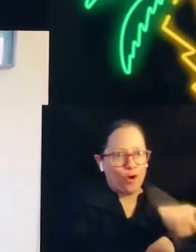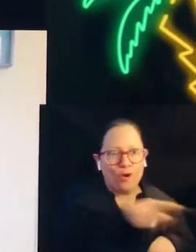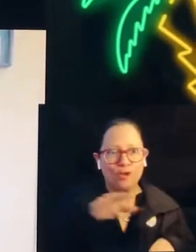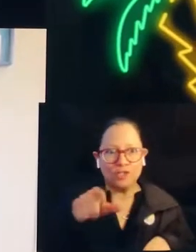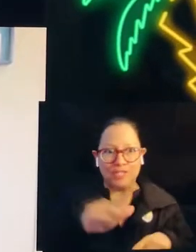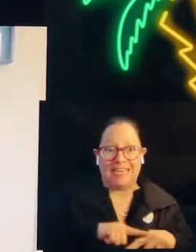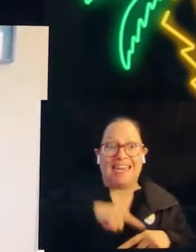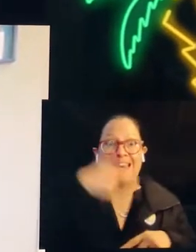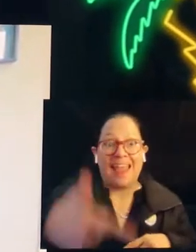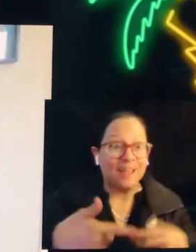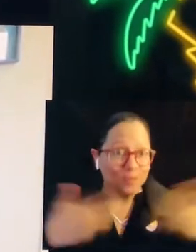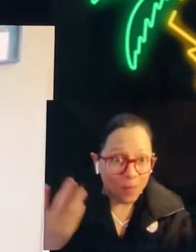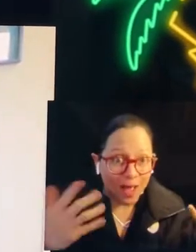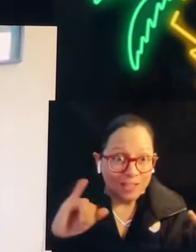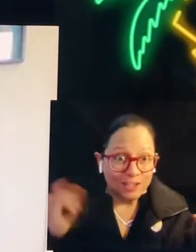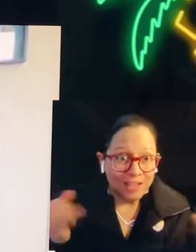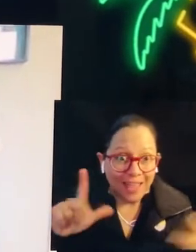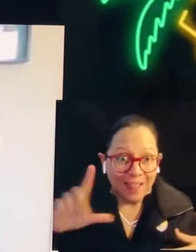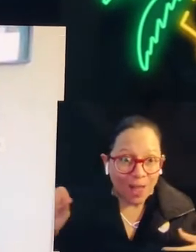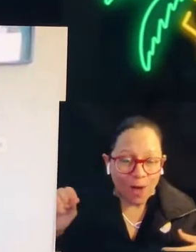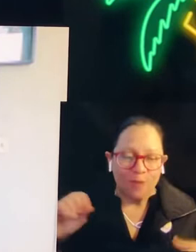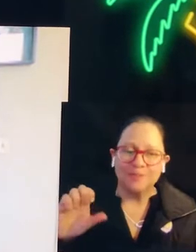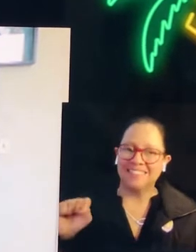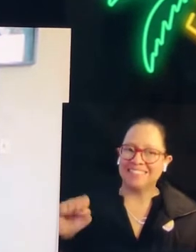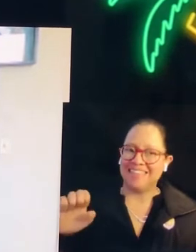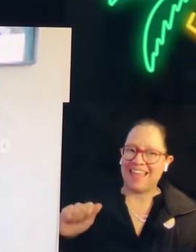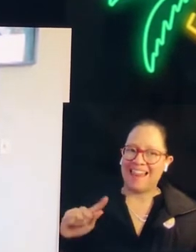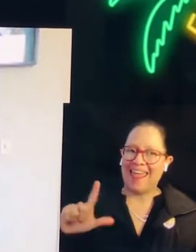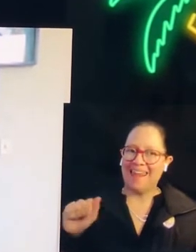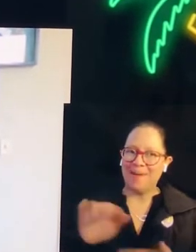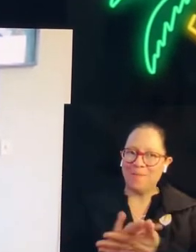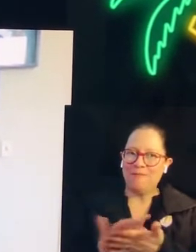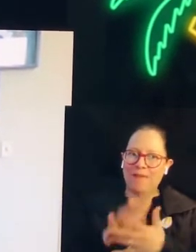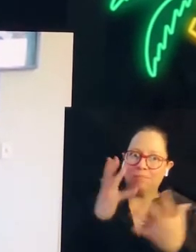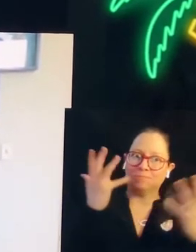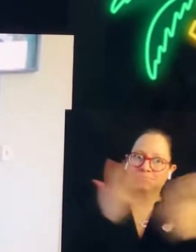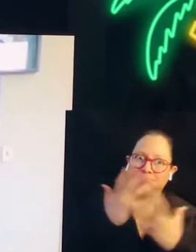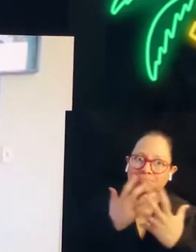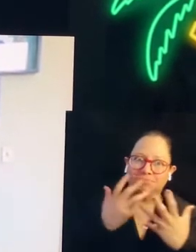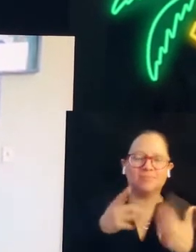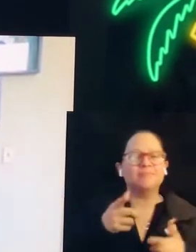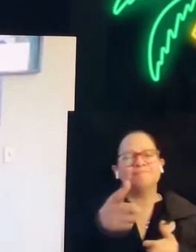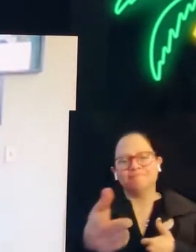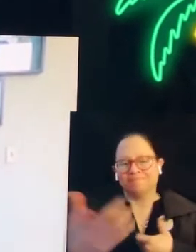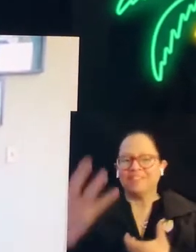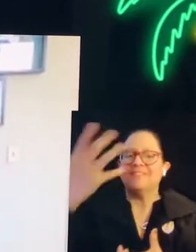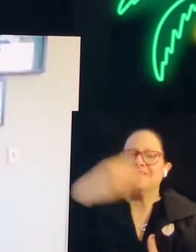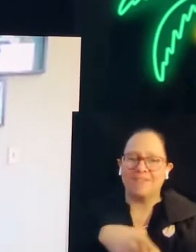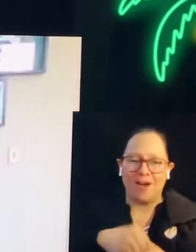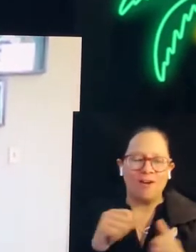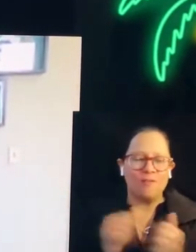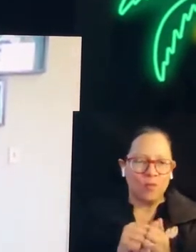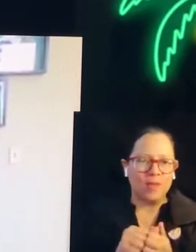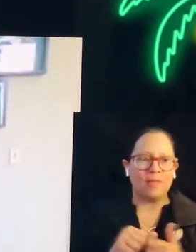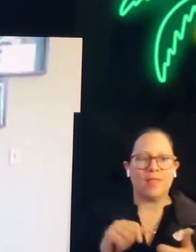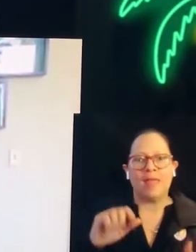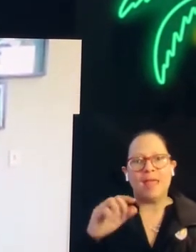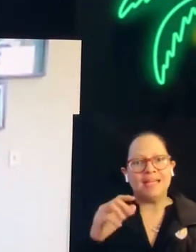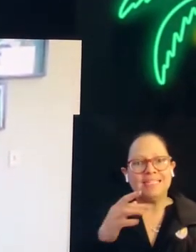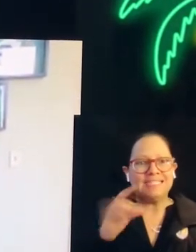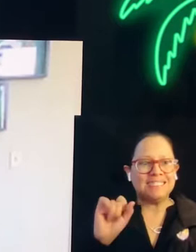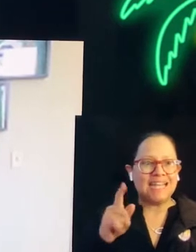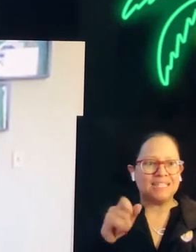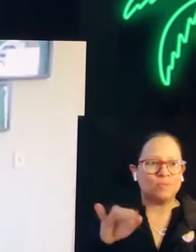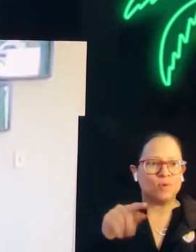campaigns and Latino PR for TV shows like Desperate Housewives, George Lopez, Ugly Betty,